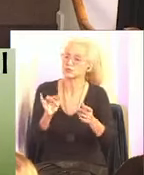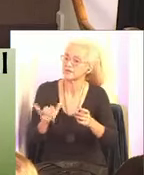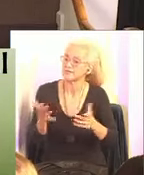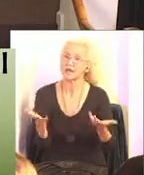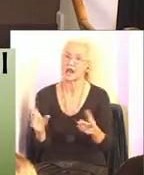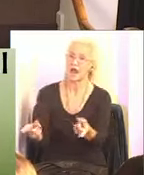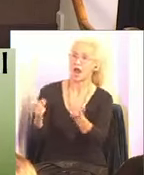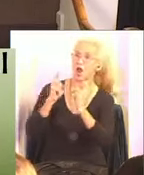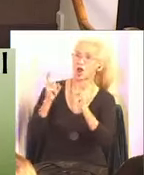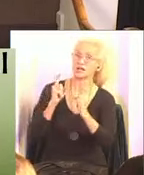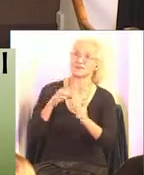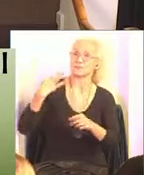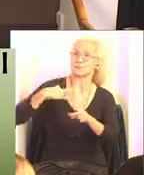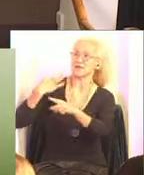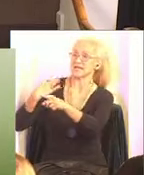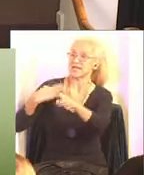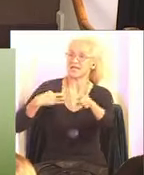are used for good.